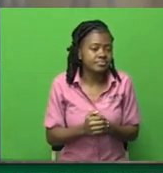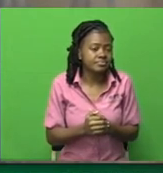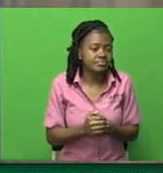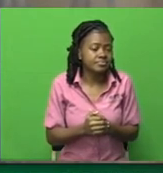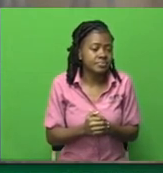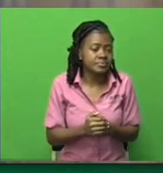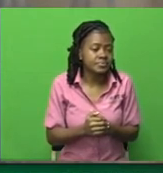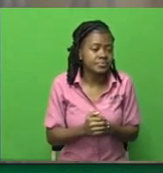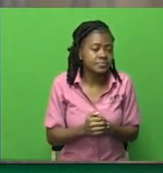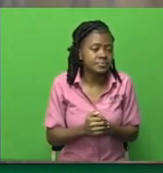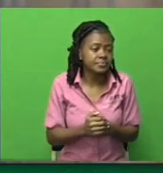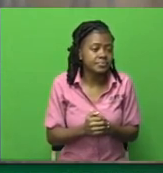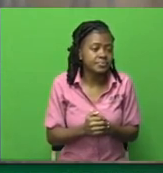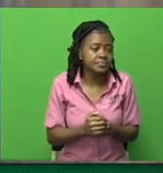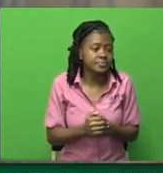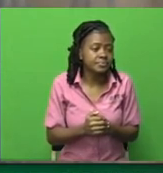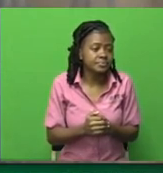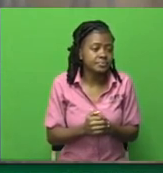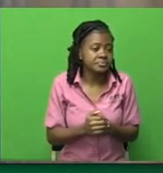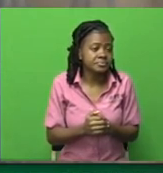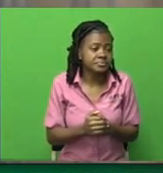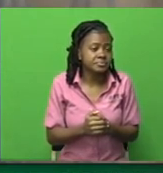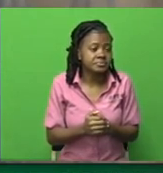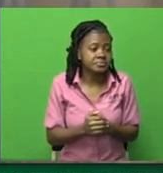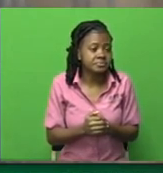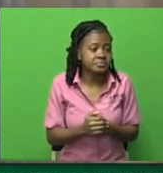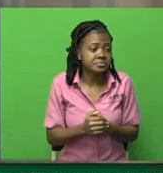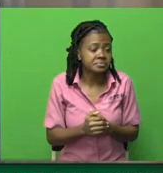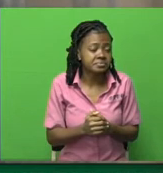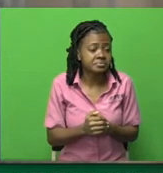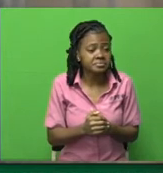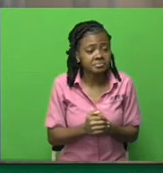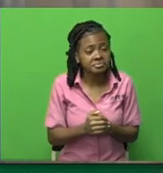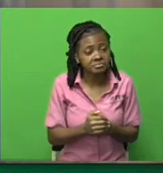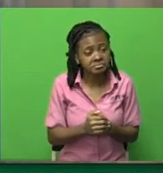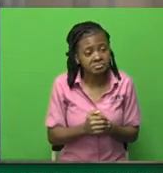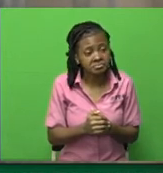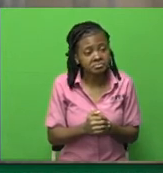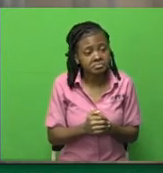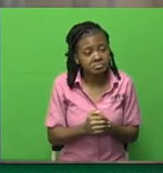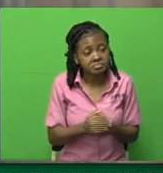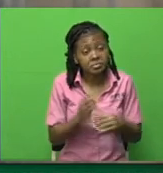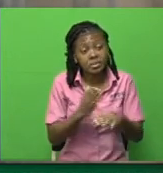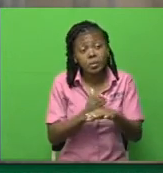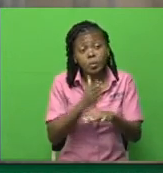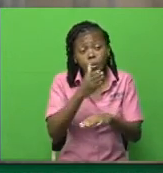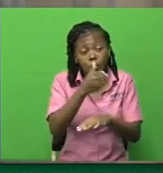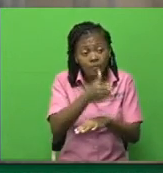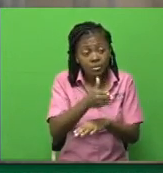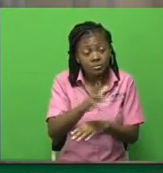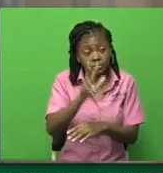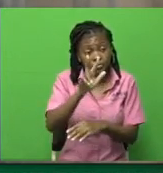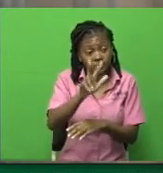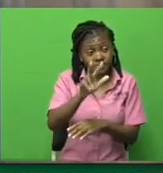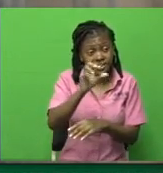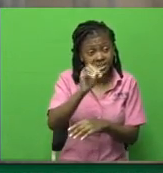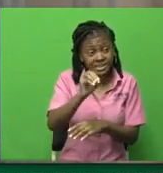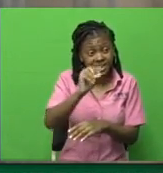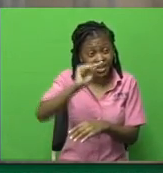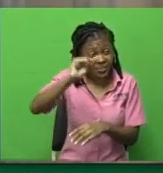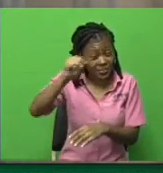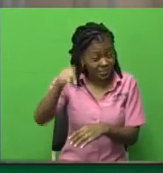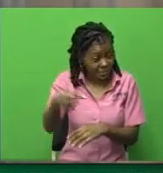thank you now over 30 000 daily rated workers